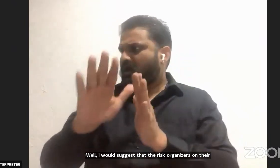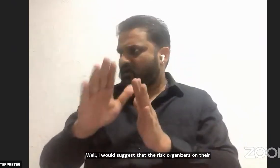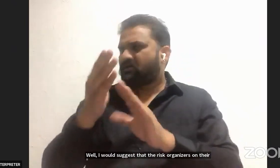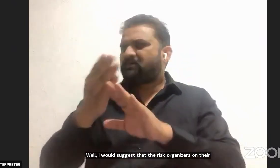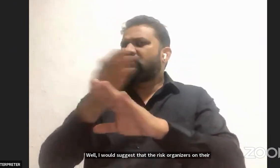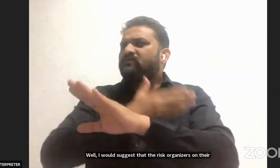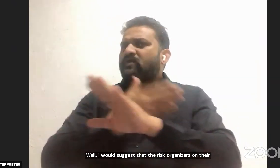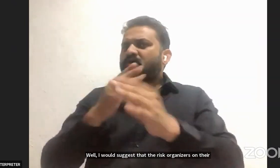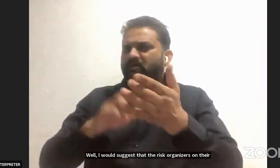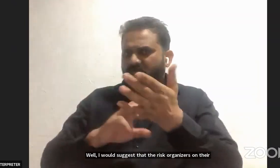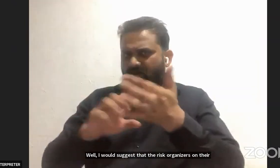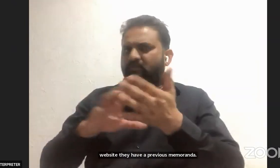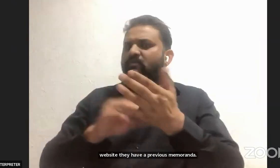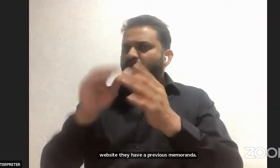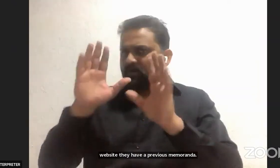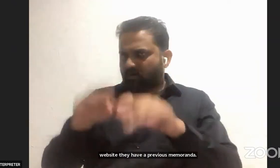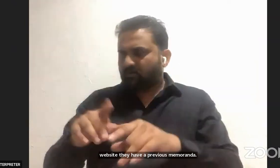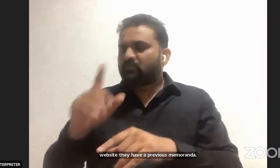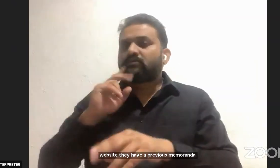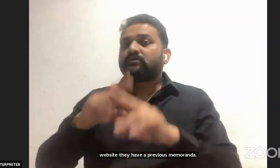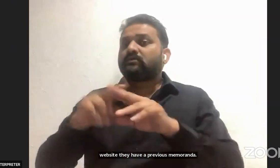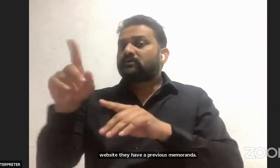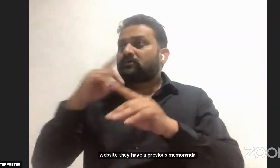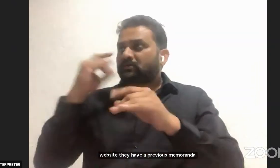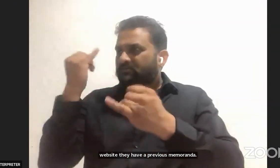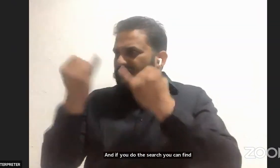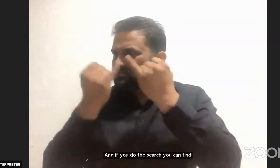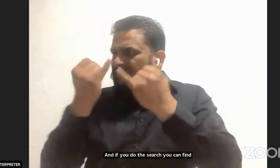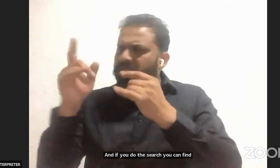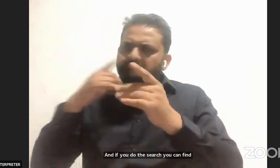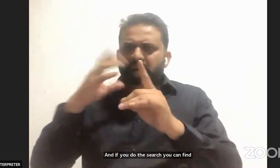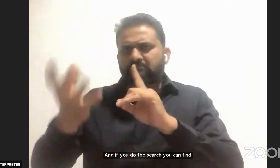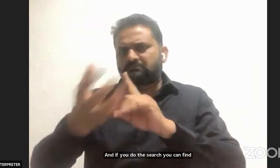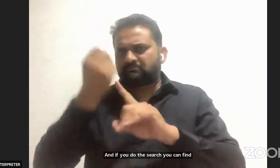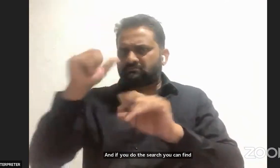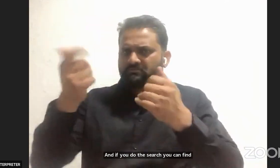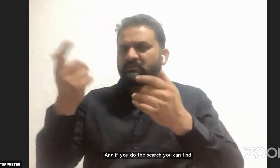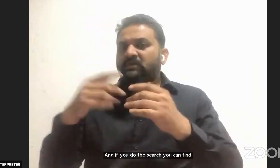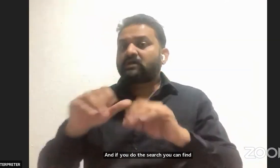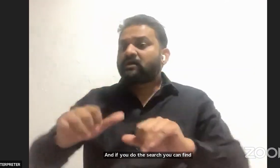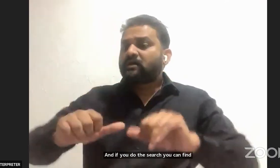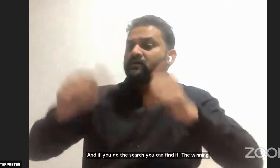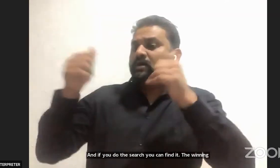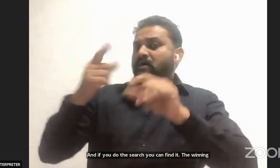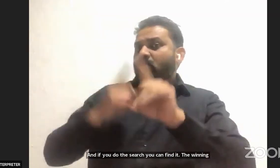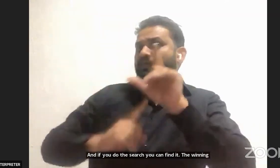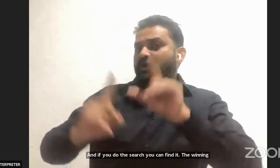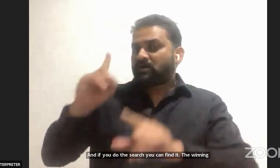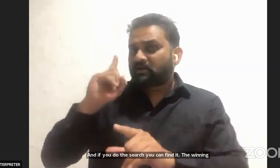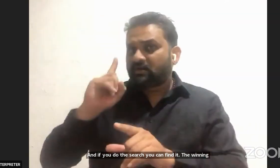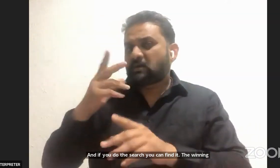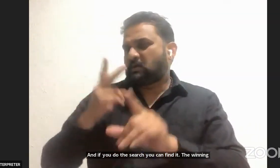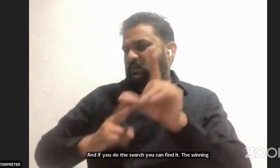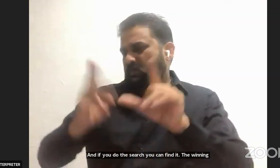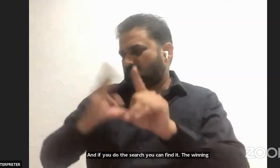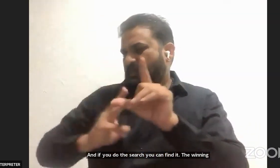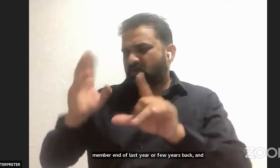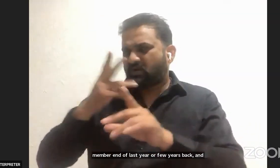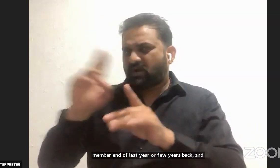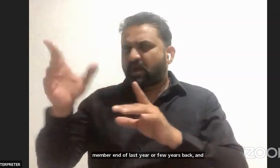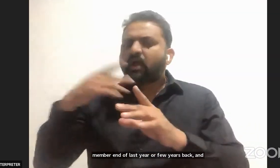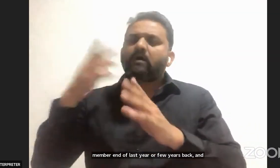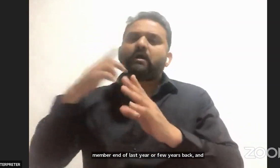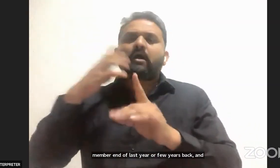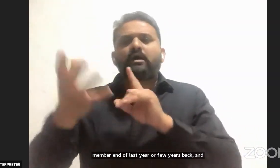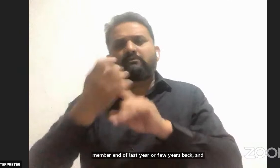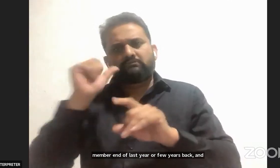memoranda. And if you do the search, you can find it, the winning memoranda of last year or few years back, and then you can see